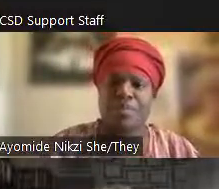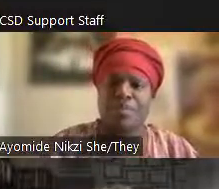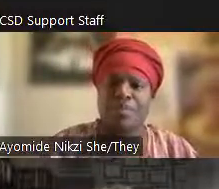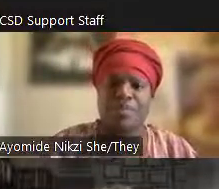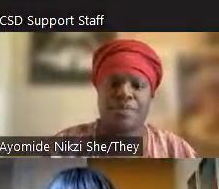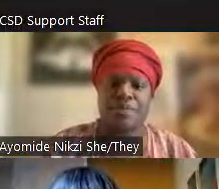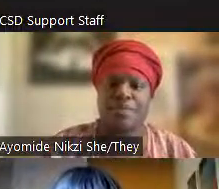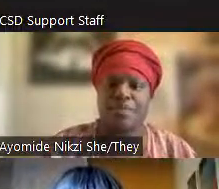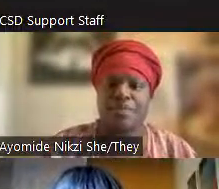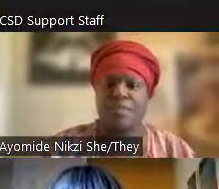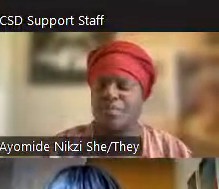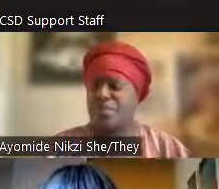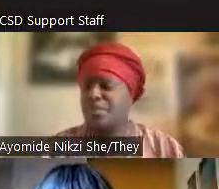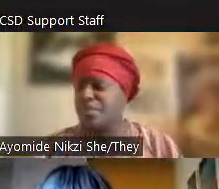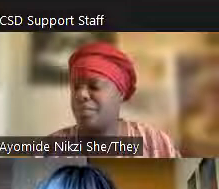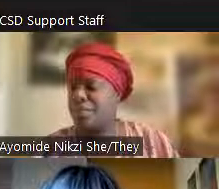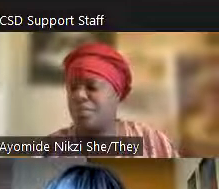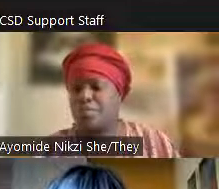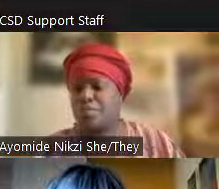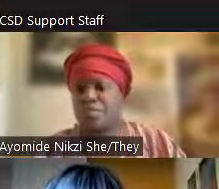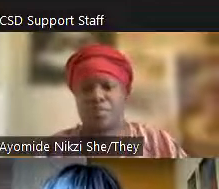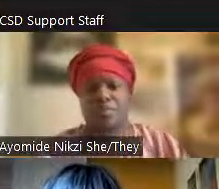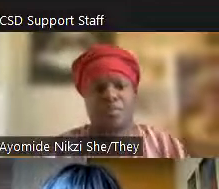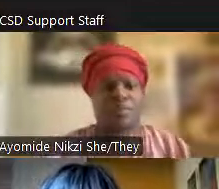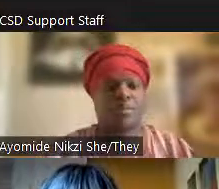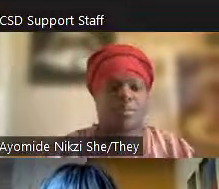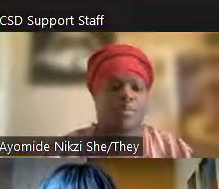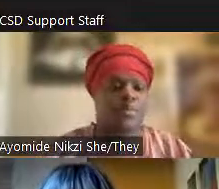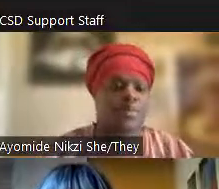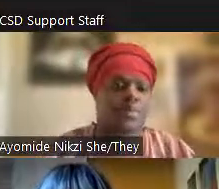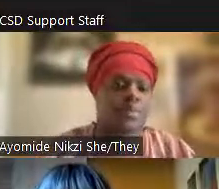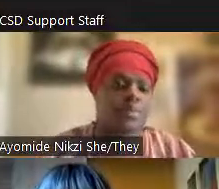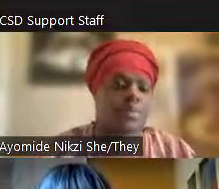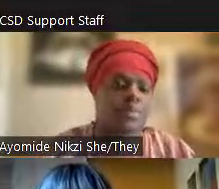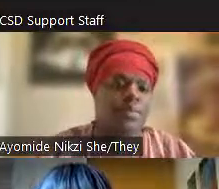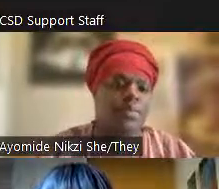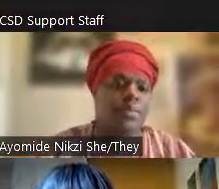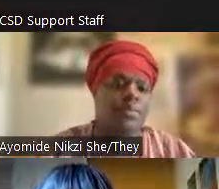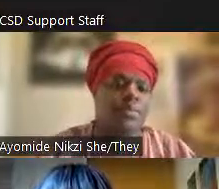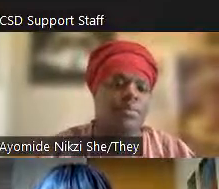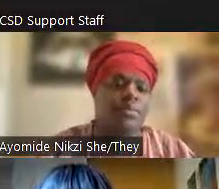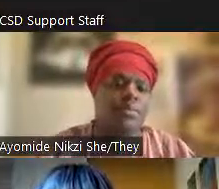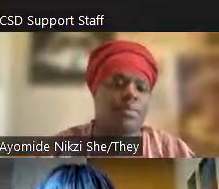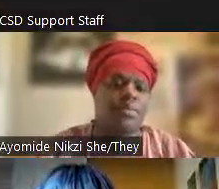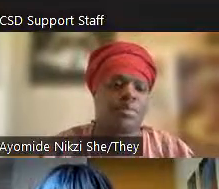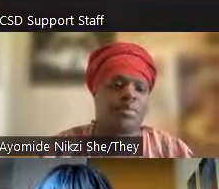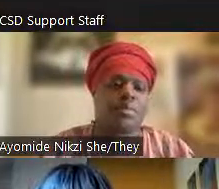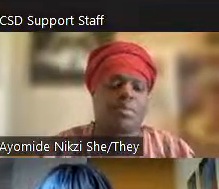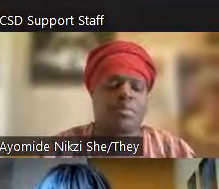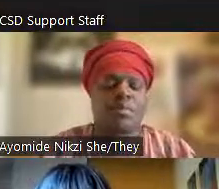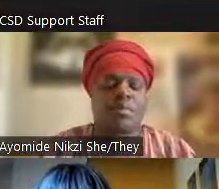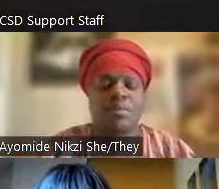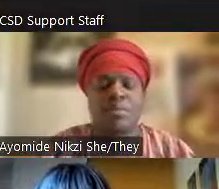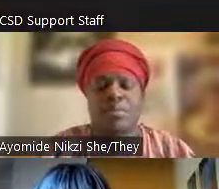I can take this. So you'll see on a review of our timeline that we started in December 2021 with convening and